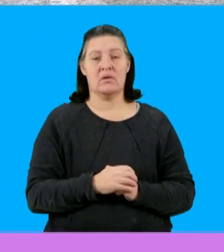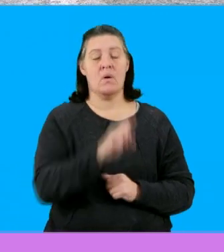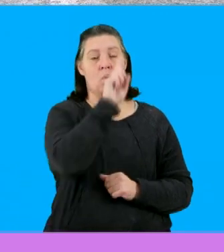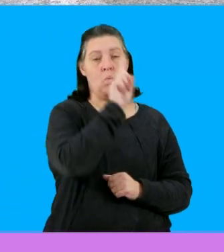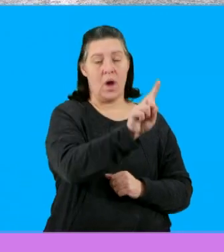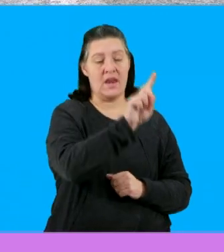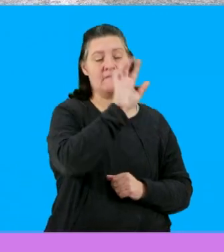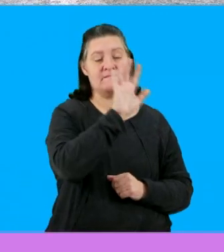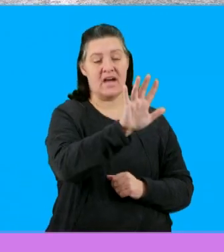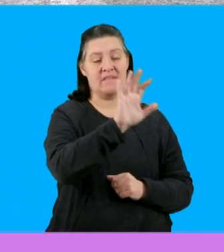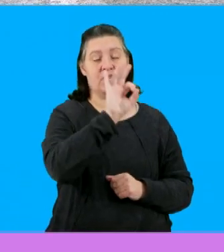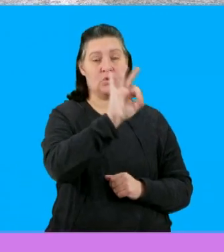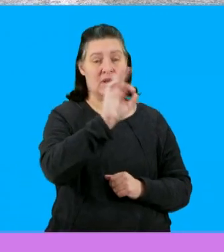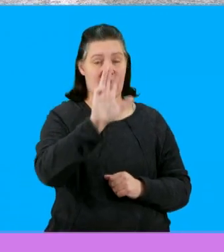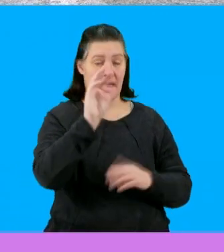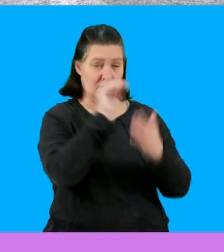I'll say